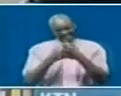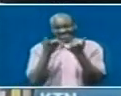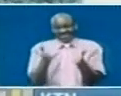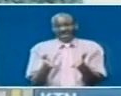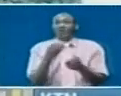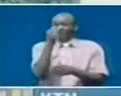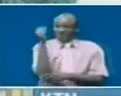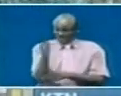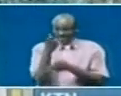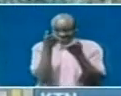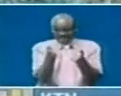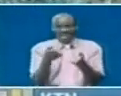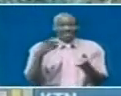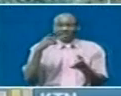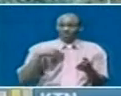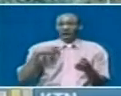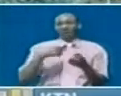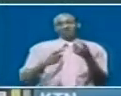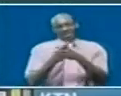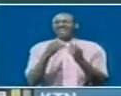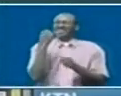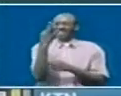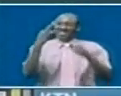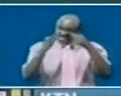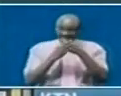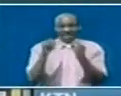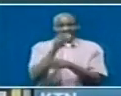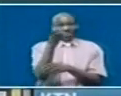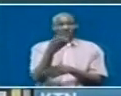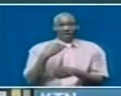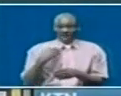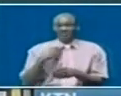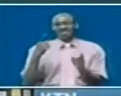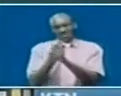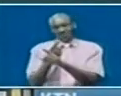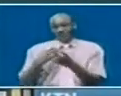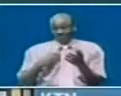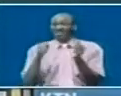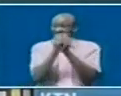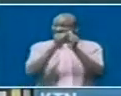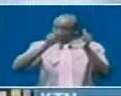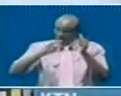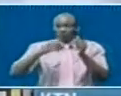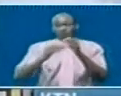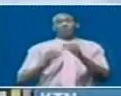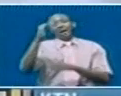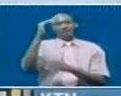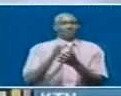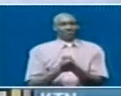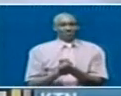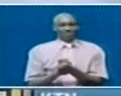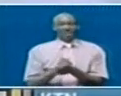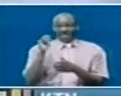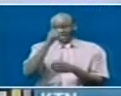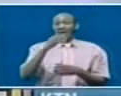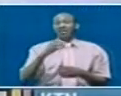just 5 months, the car dealer sold over 38 units, with cars valued anywhere from 10 million shillings. Kenyan